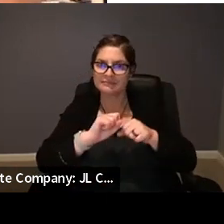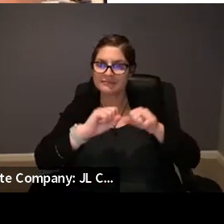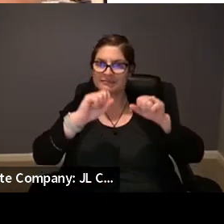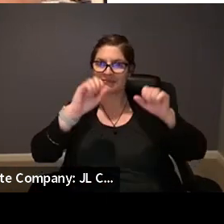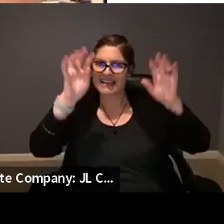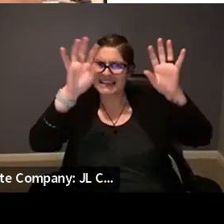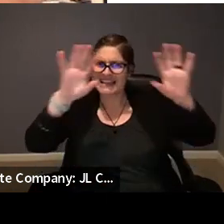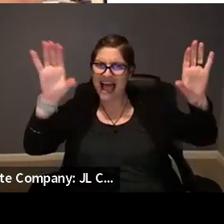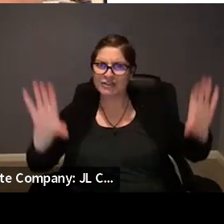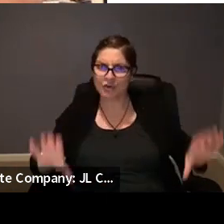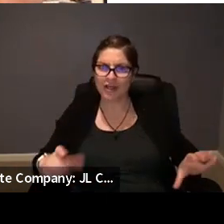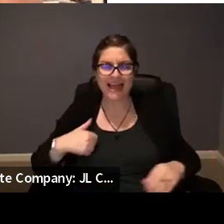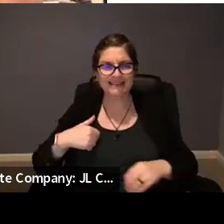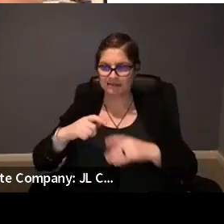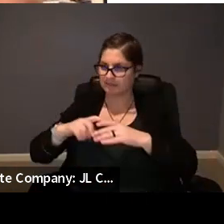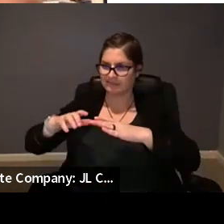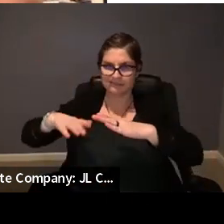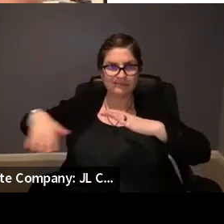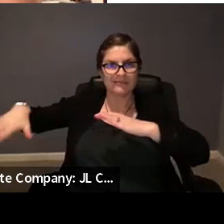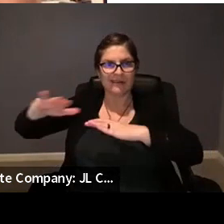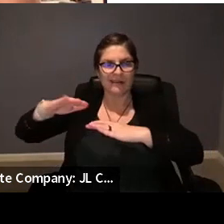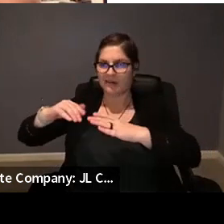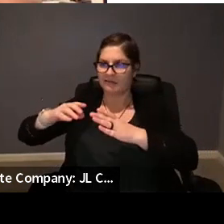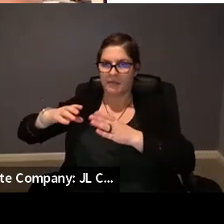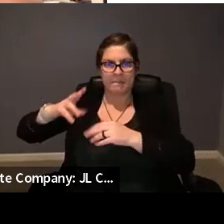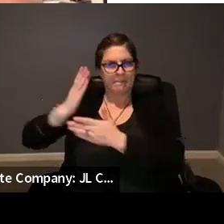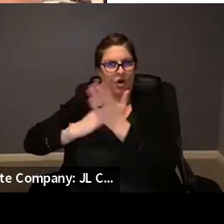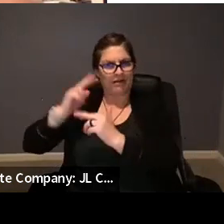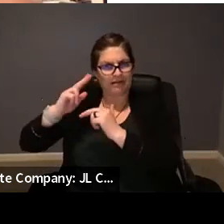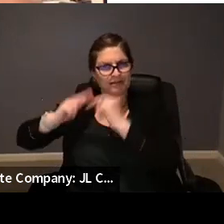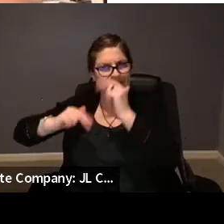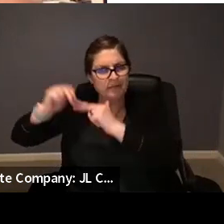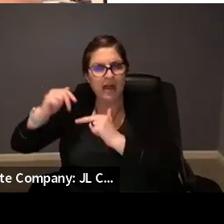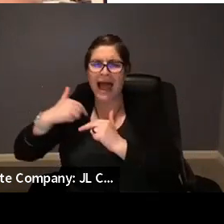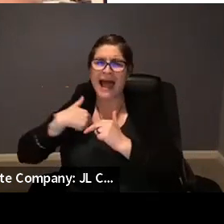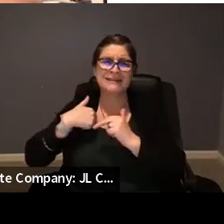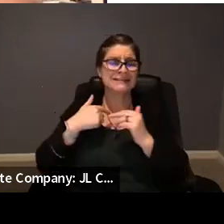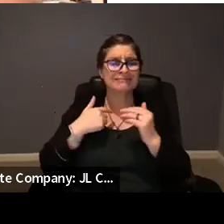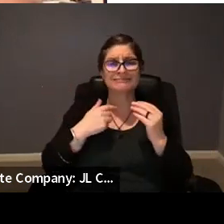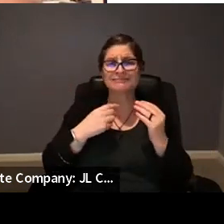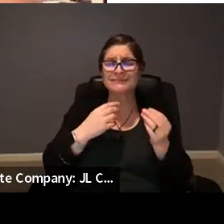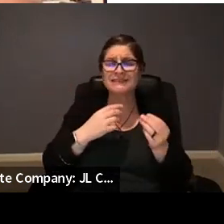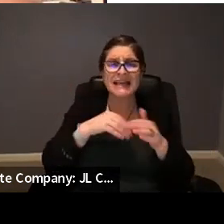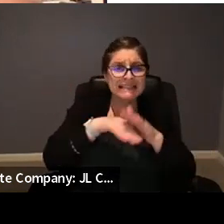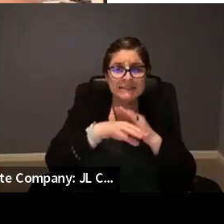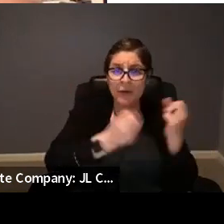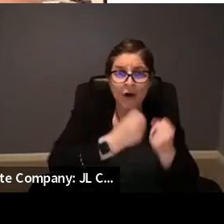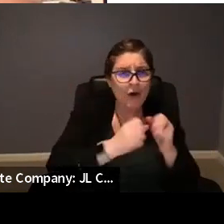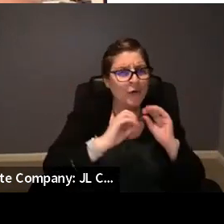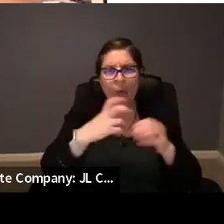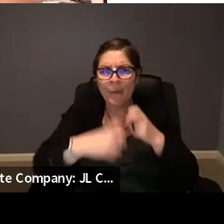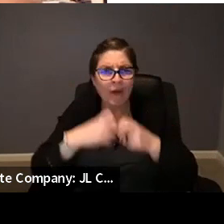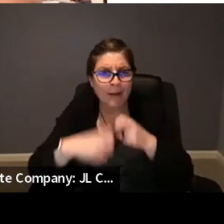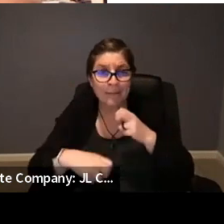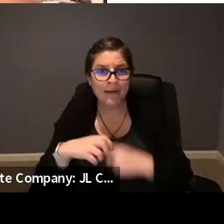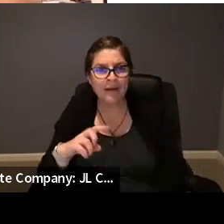wing devoted to him. He's got an accessible car. He's got, you know, no problems whatsoever. His only issue, other than